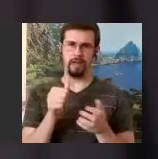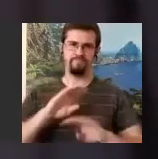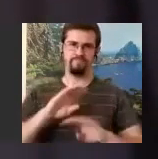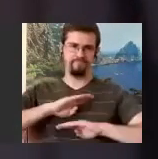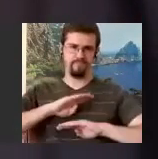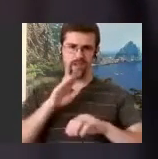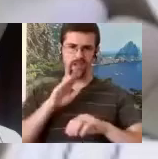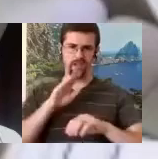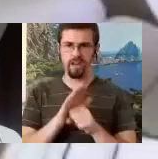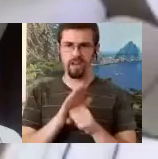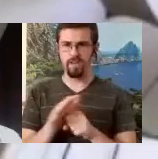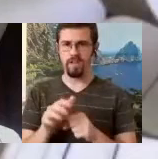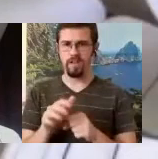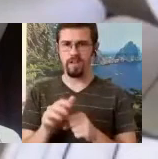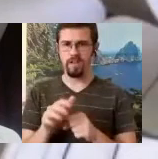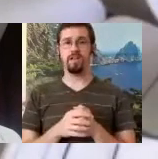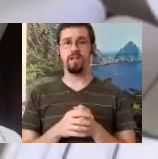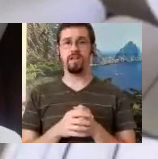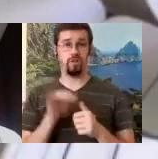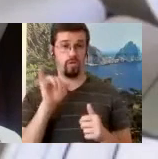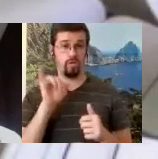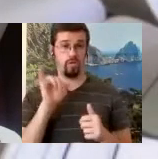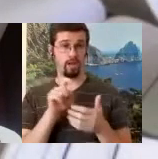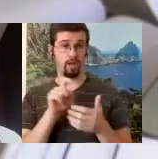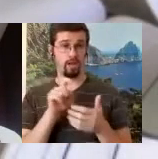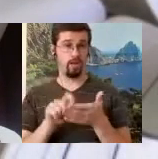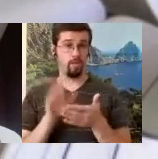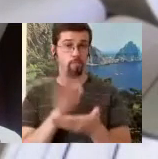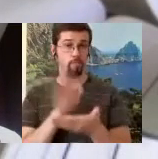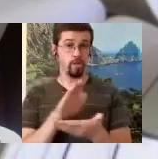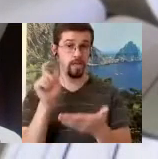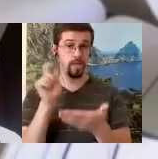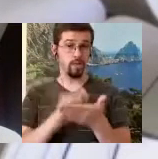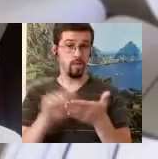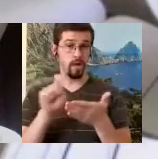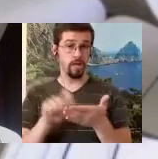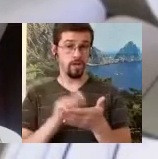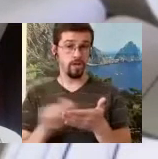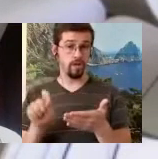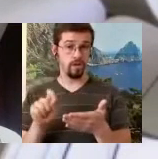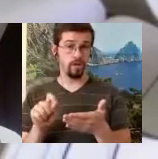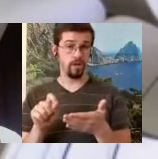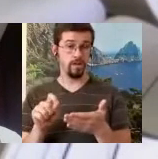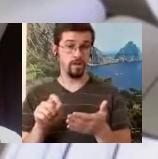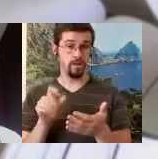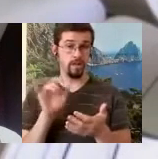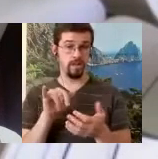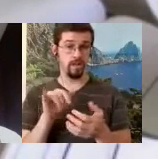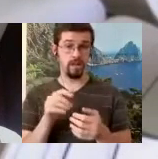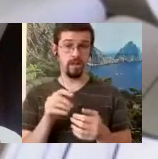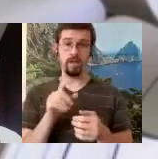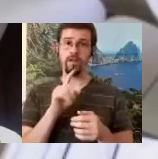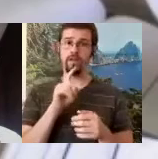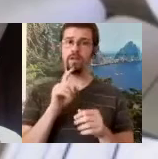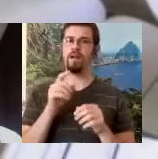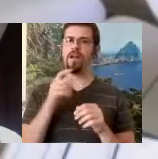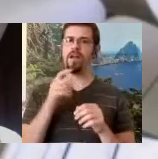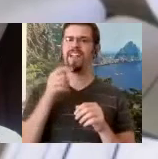When you say notation, do you mean musical notation? It's an important question since we work with movement